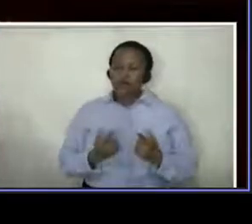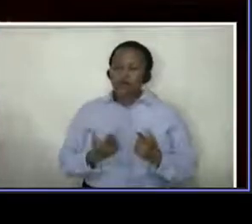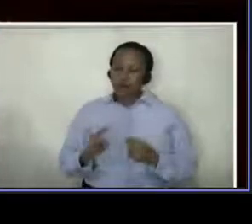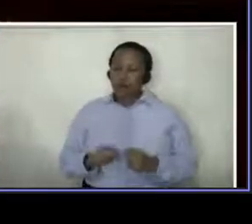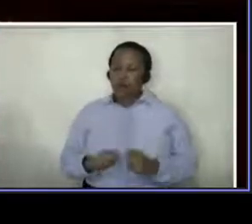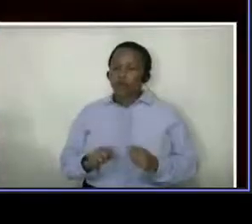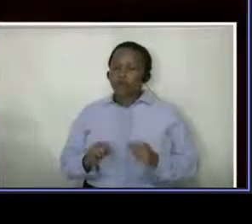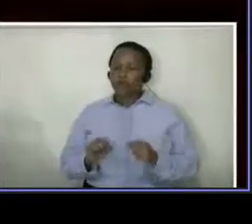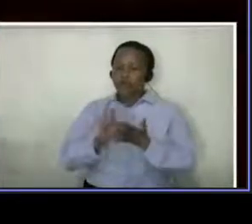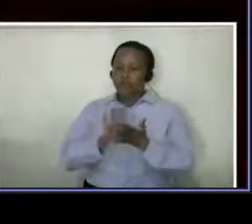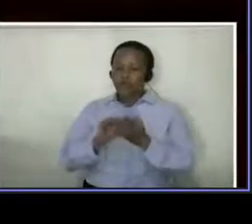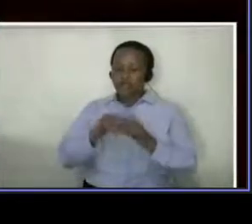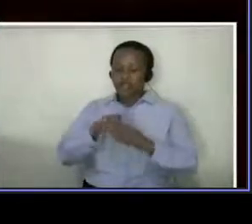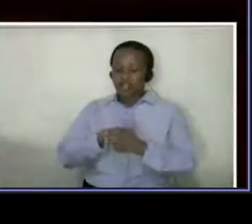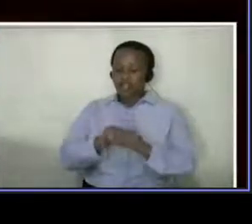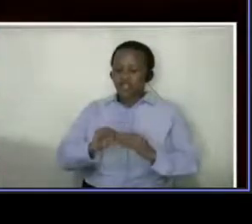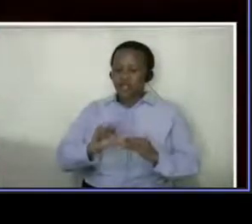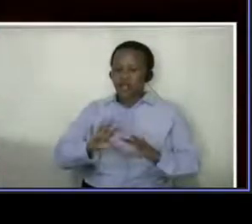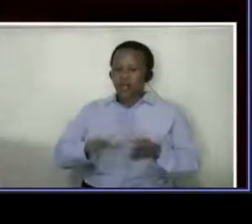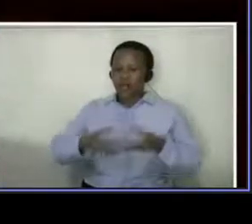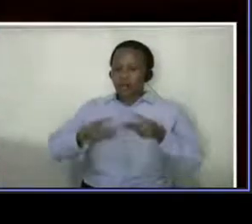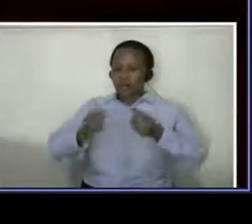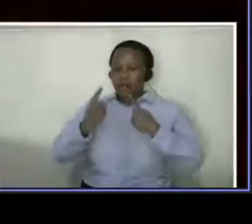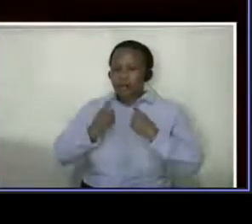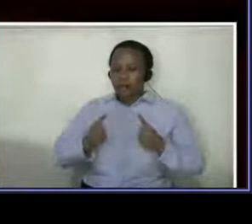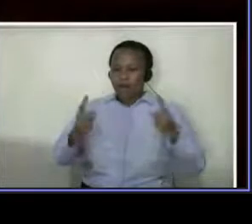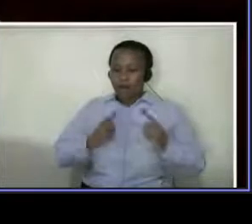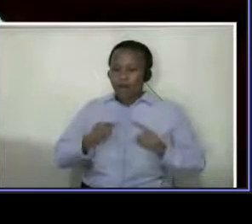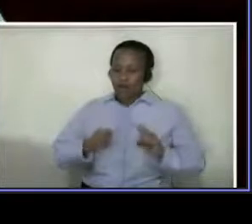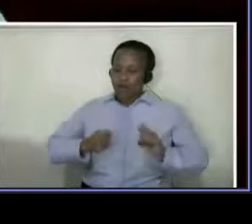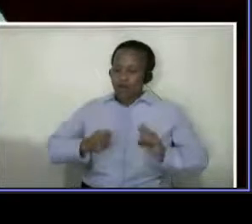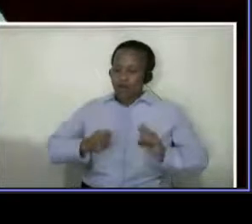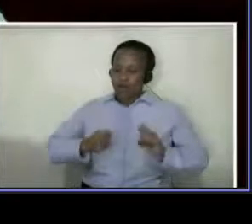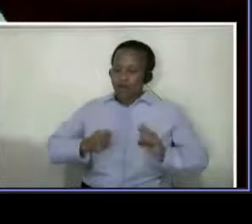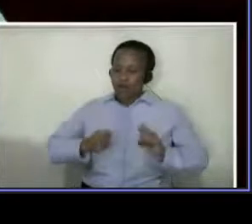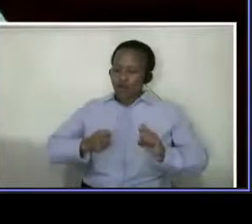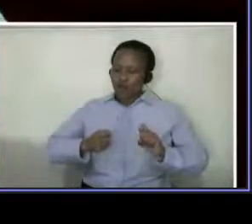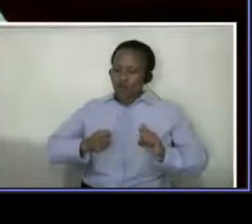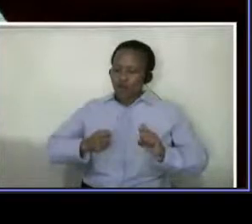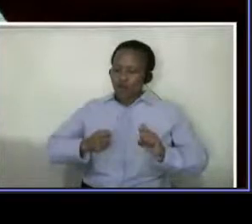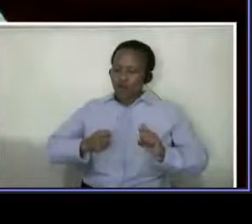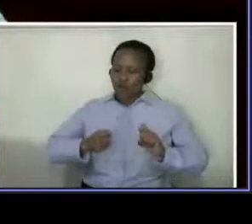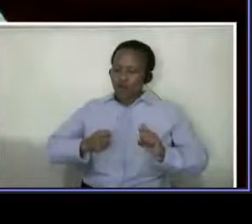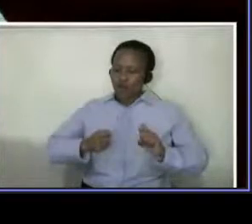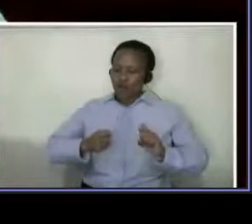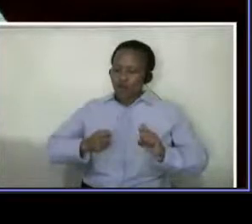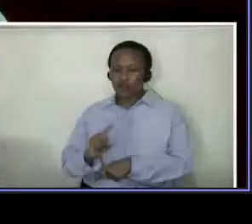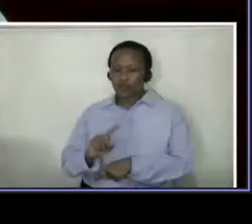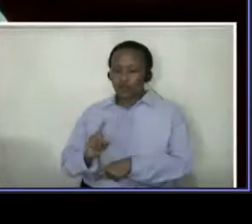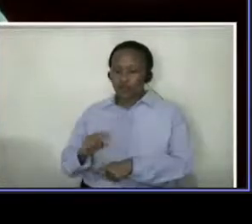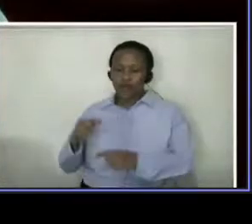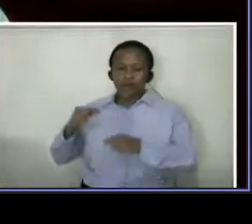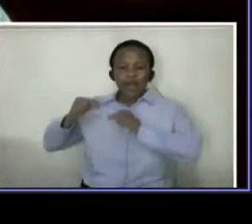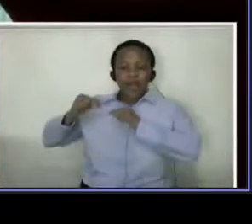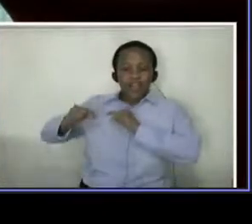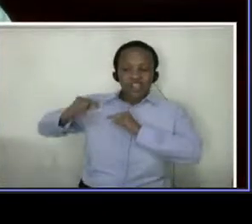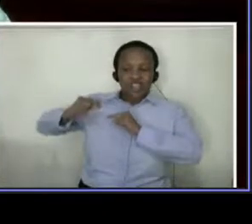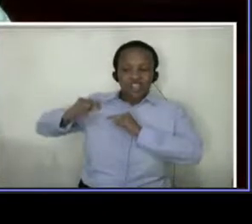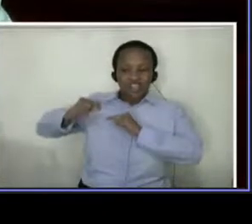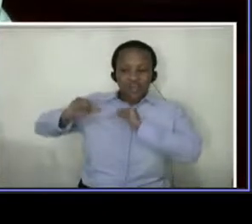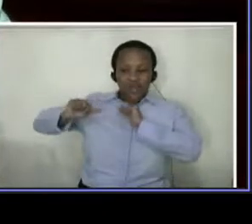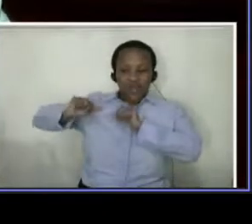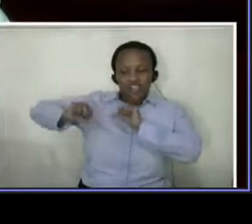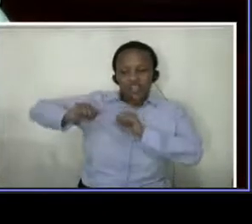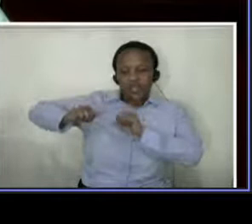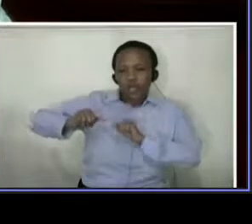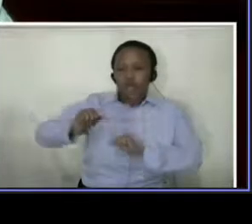contradicting election manifestos forming coalition government, which have always become a legendary political fiasco. How